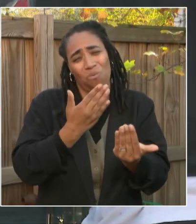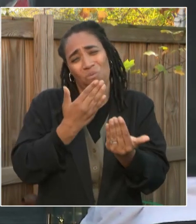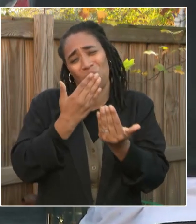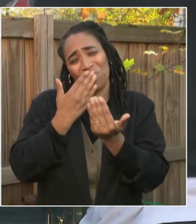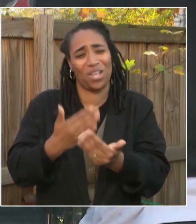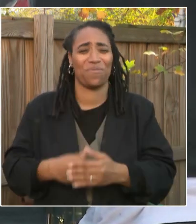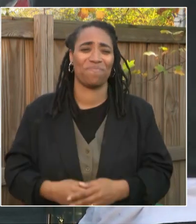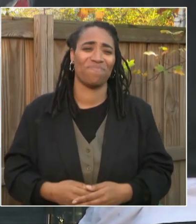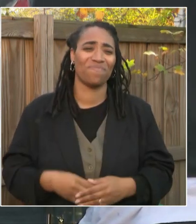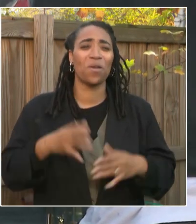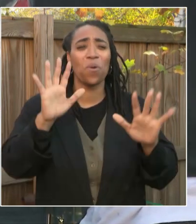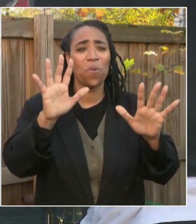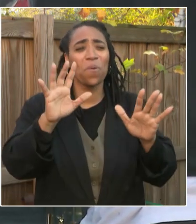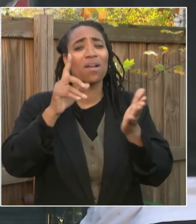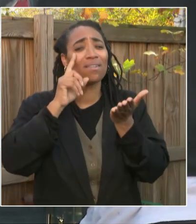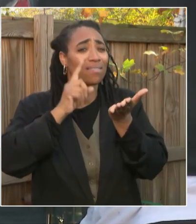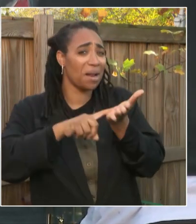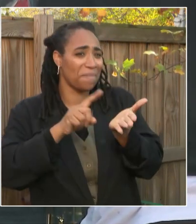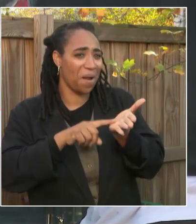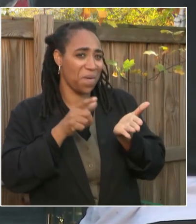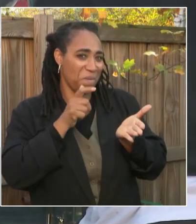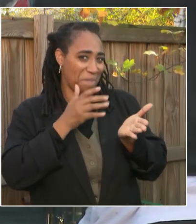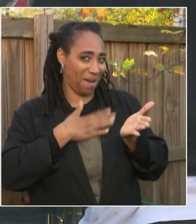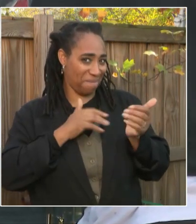play with